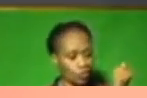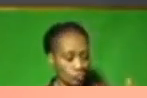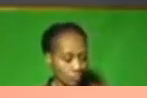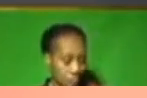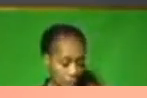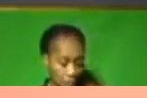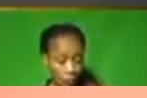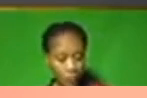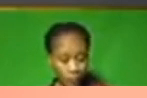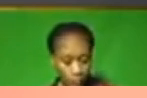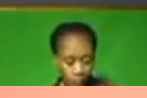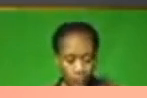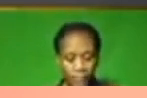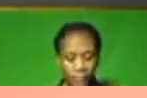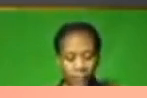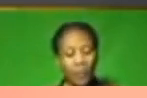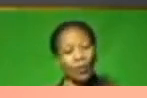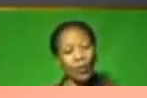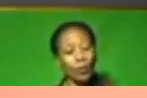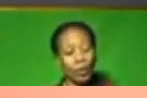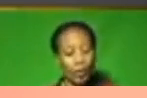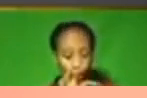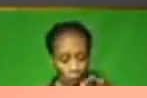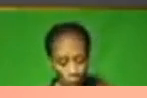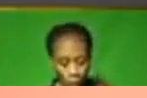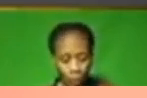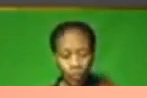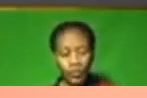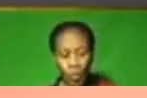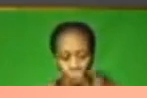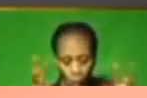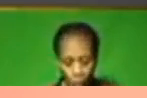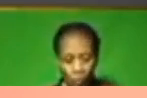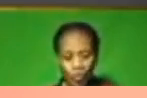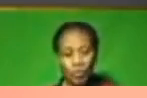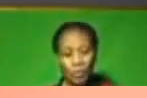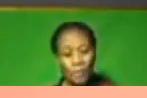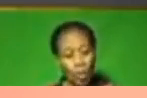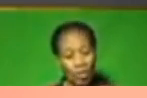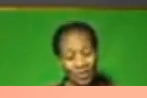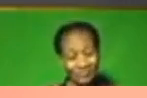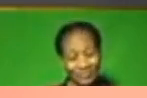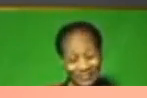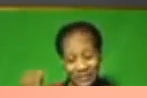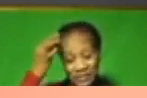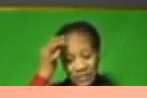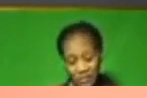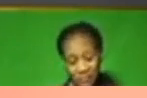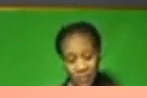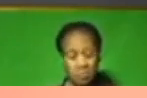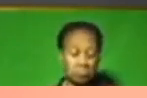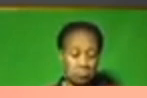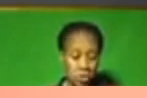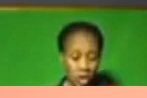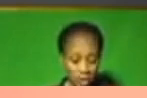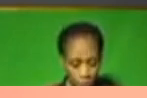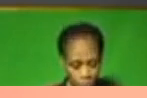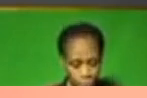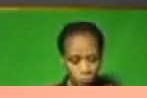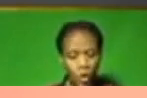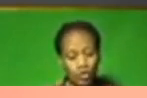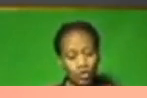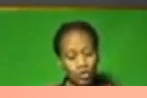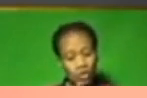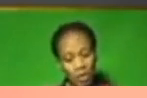mandate. We will coordinate a whole-of-government program to drive digital